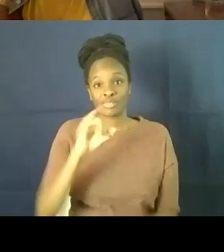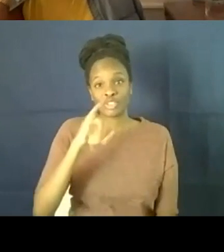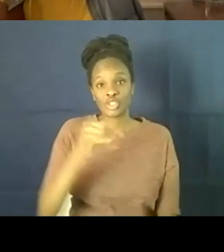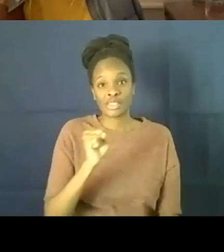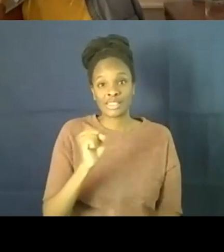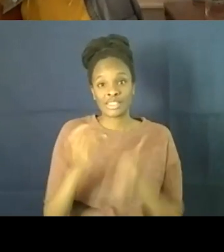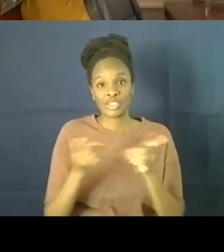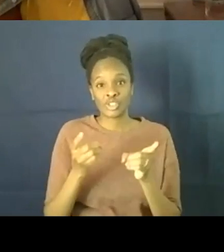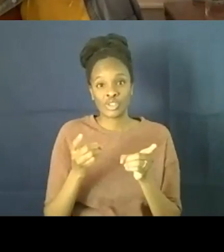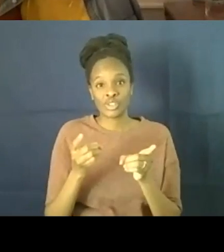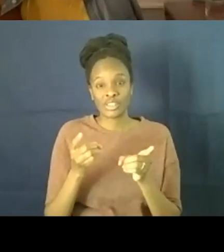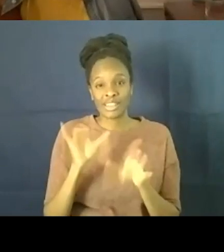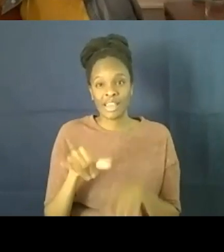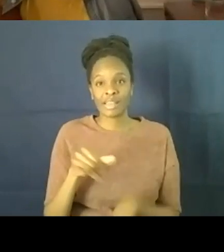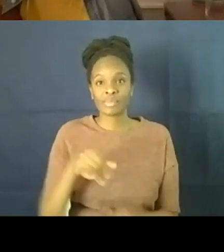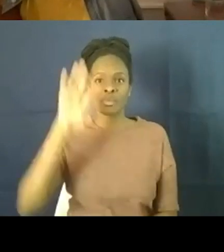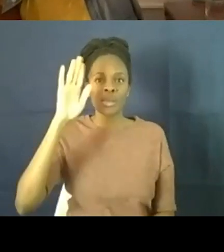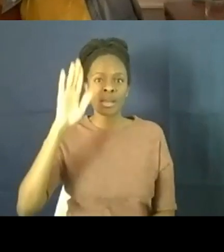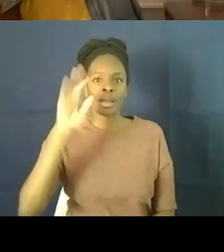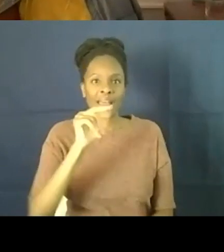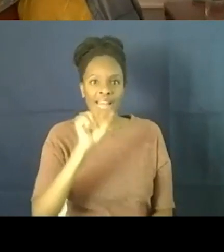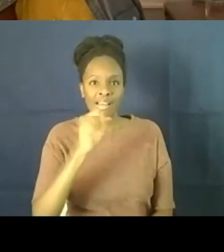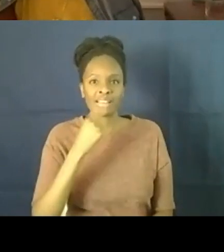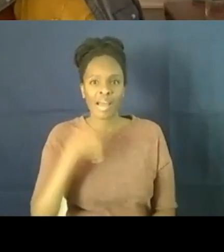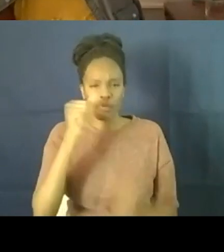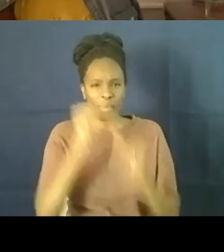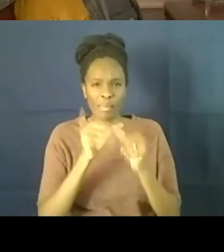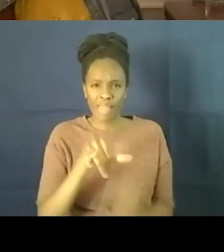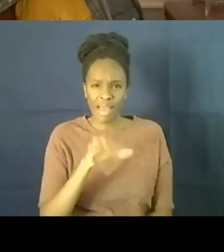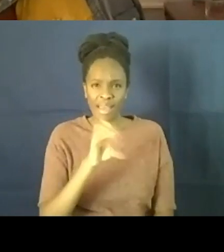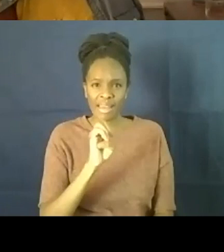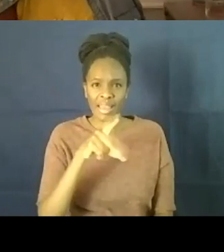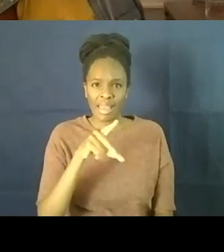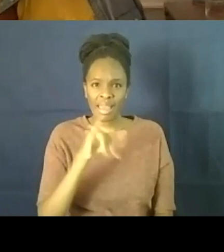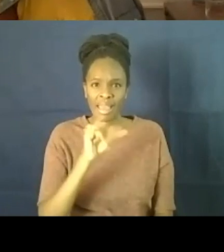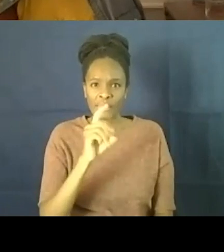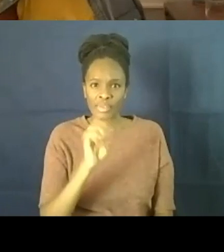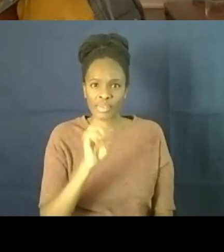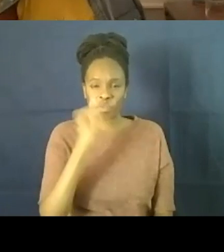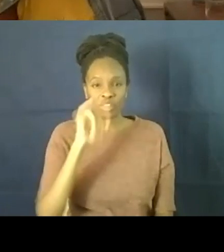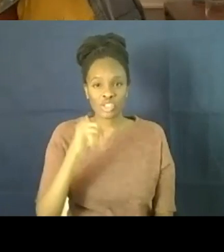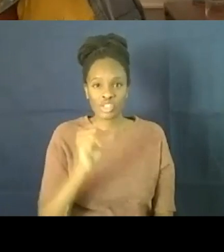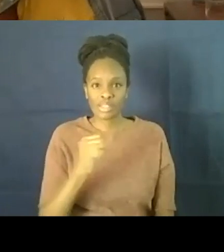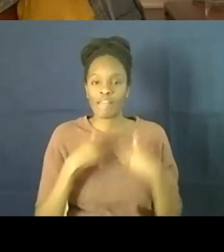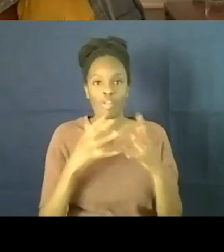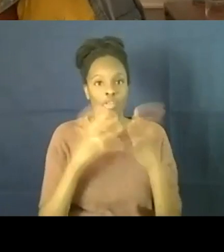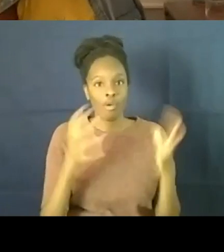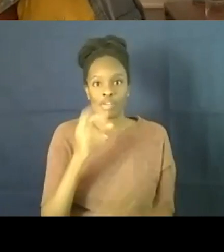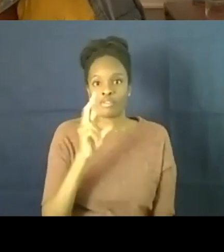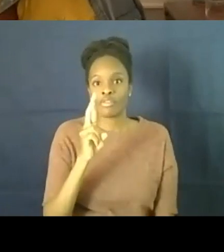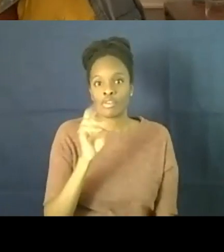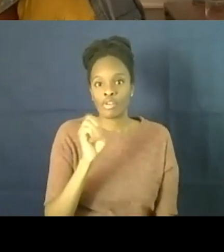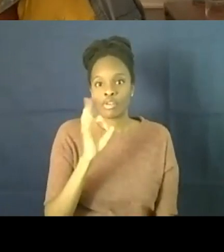also remember on that episode specifically because Justin has a lot of like movie references, which I personally